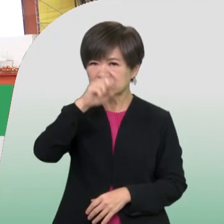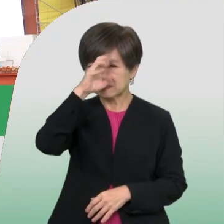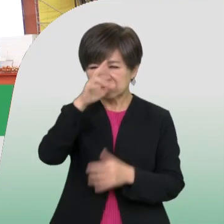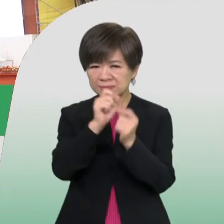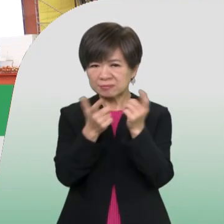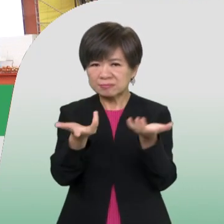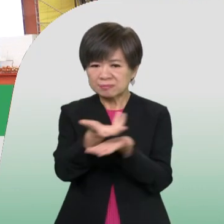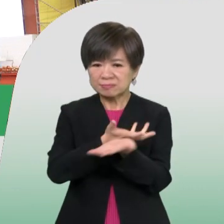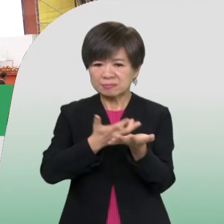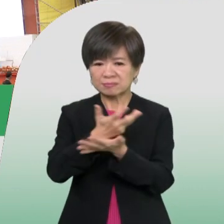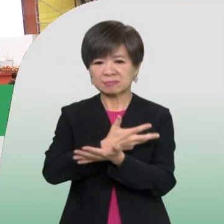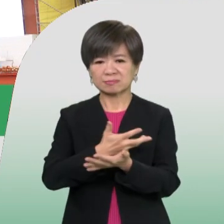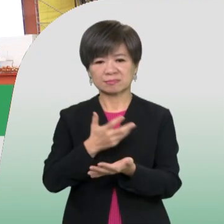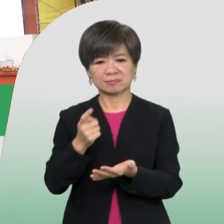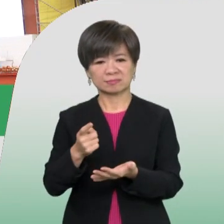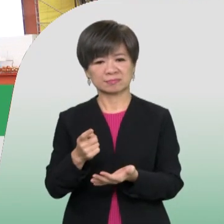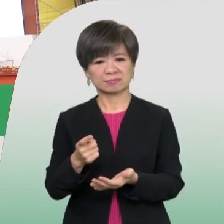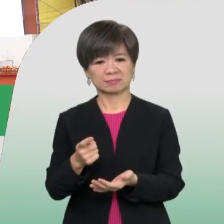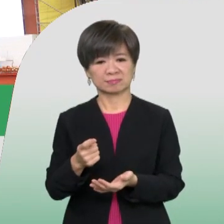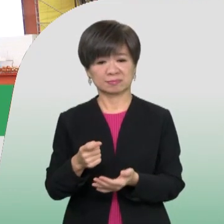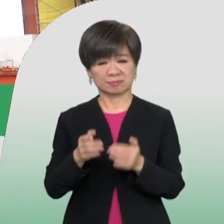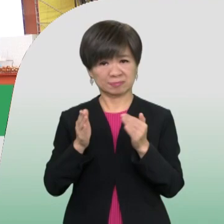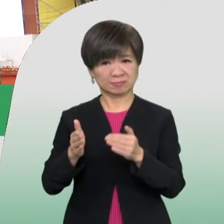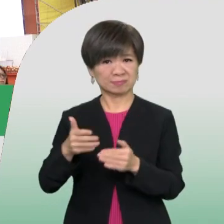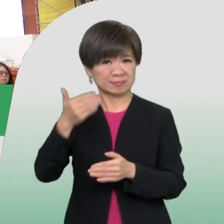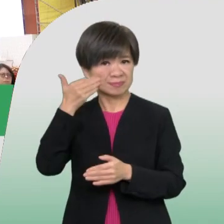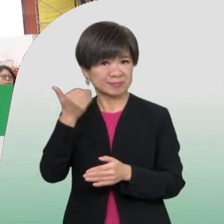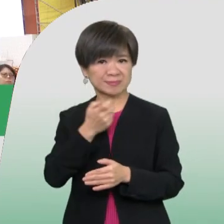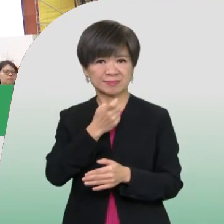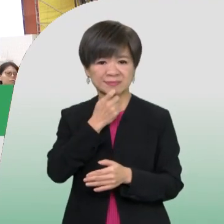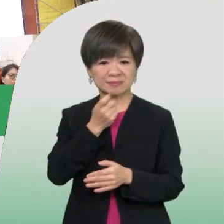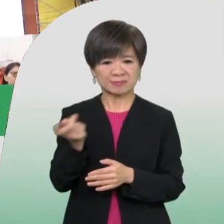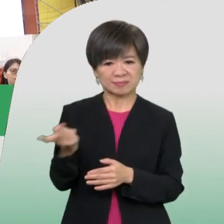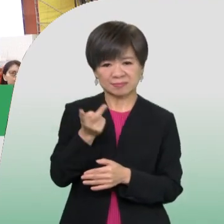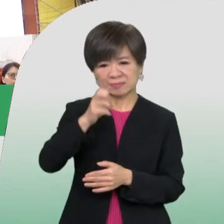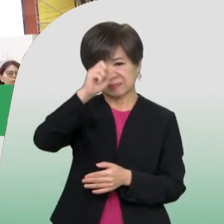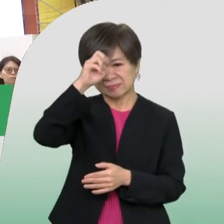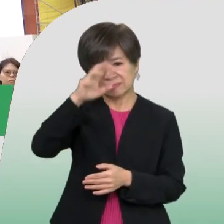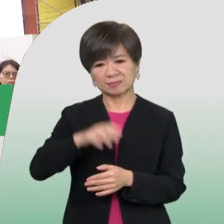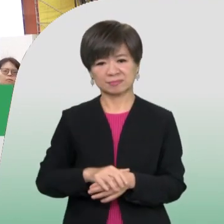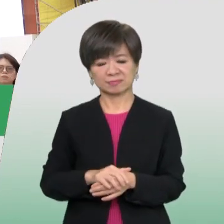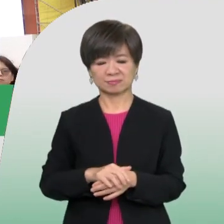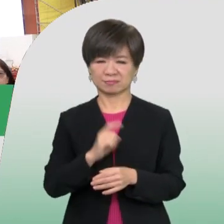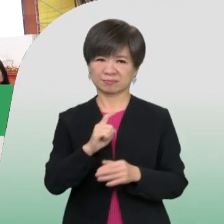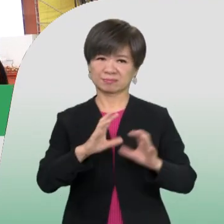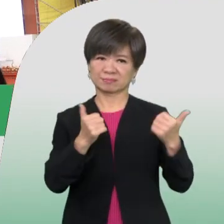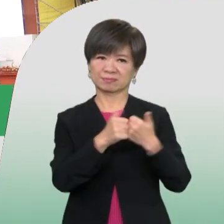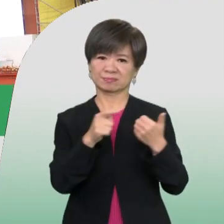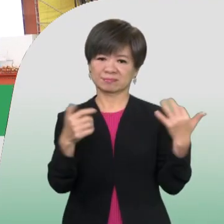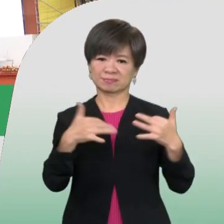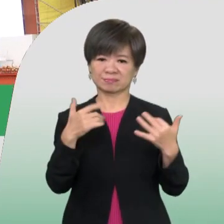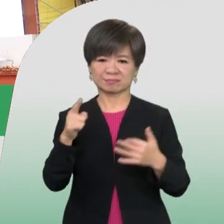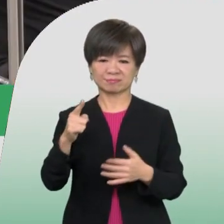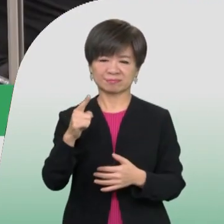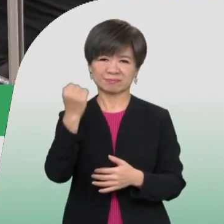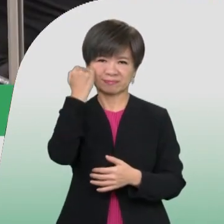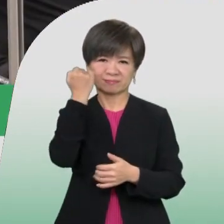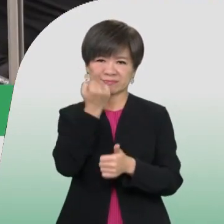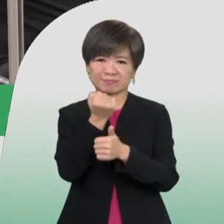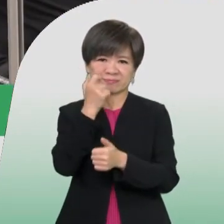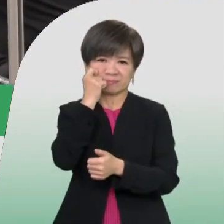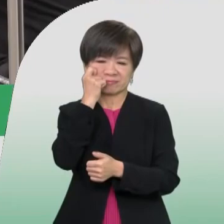extent to which that is possible is not entirely in his control. It's also down to the opposition in the KMT and the TPP as well.